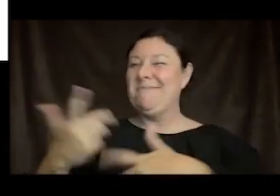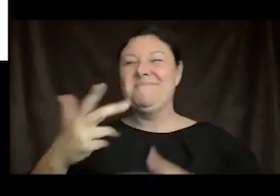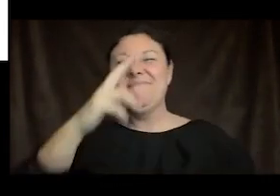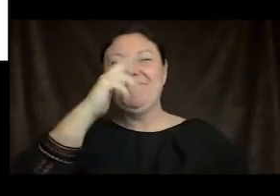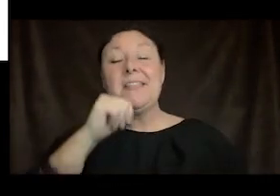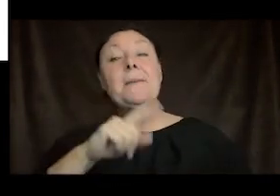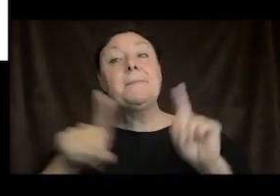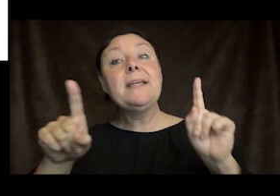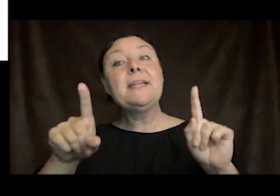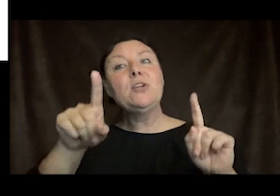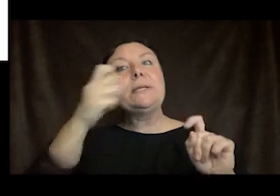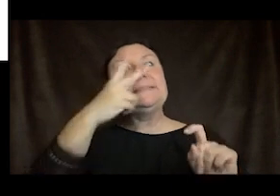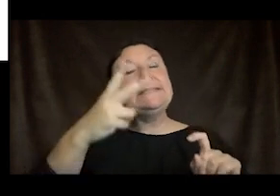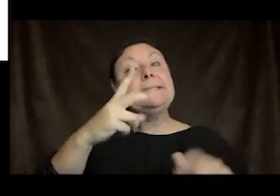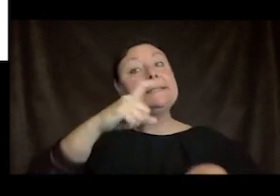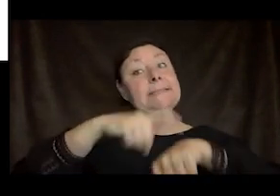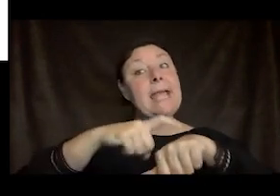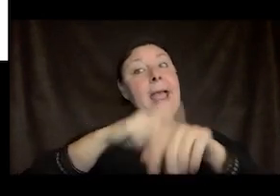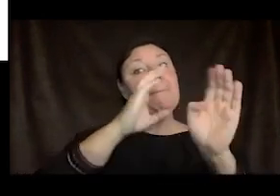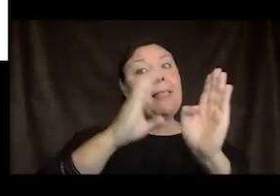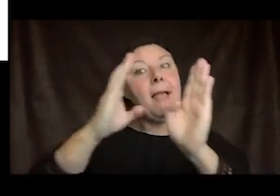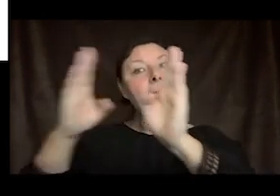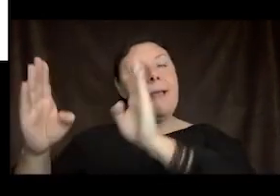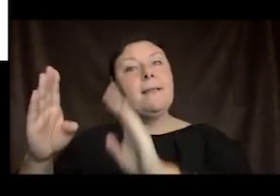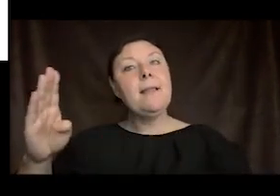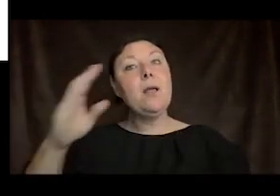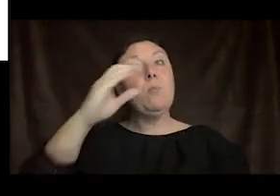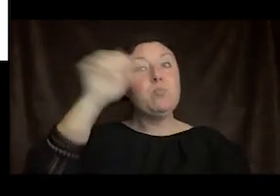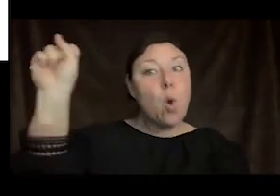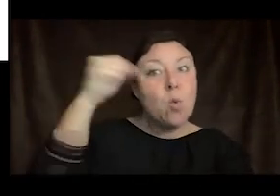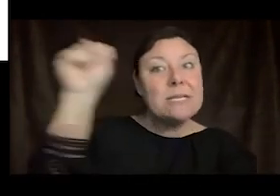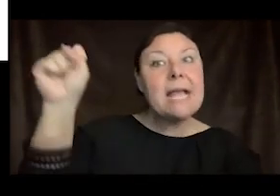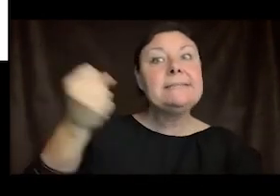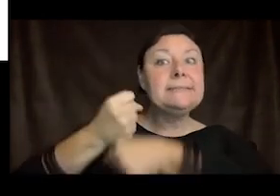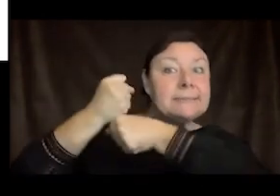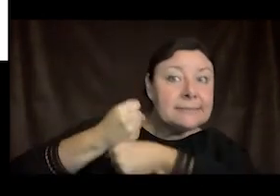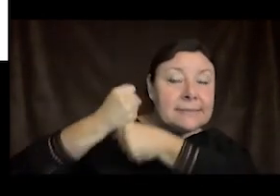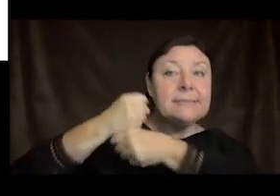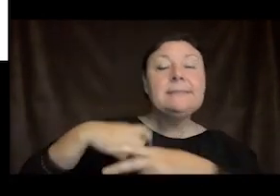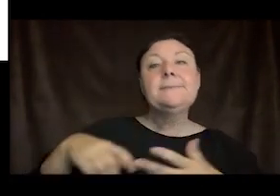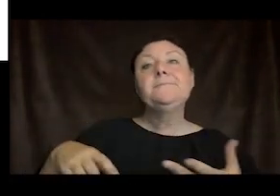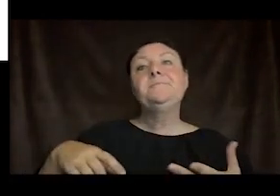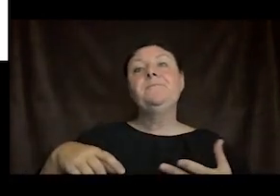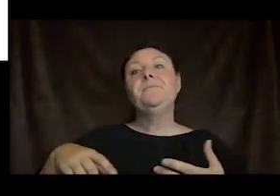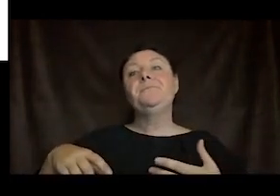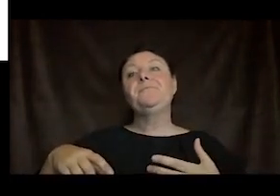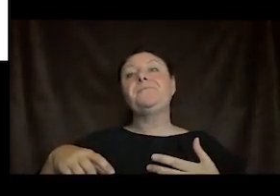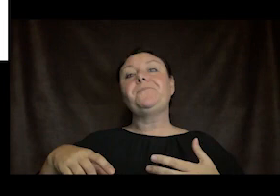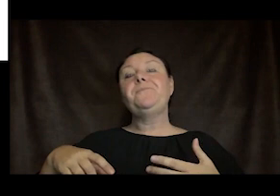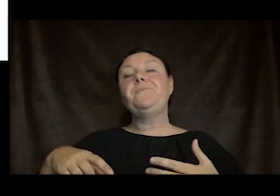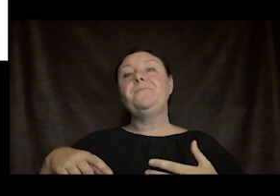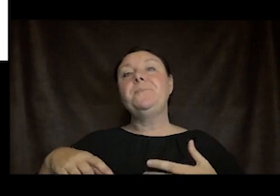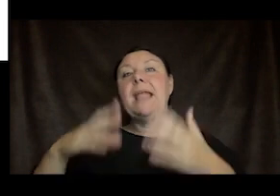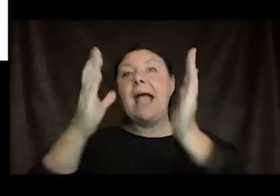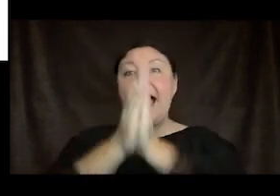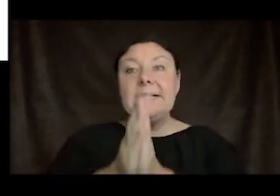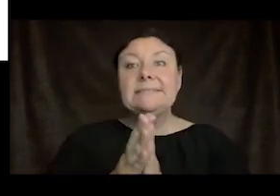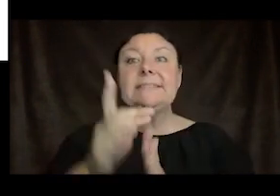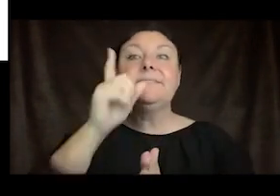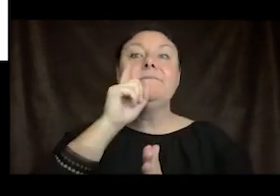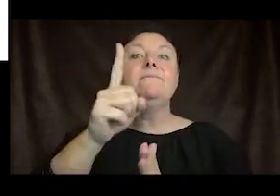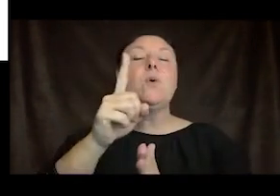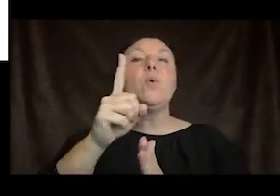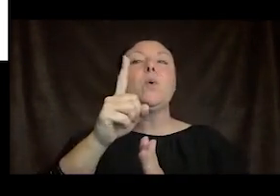this timeline that protesting and asking for redress of a grievance